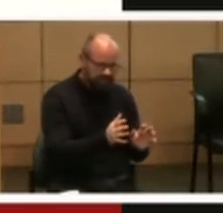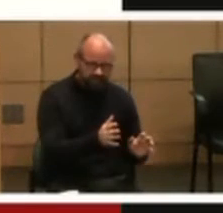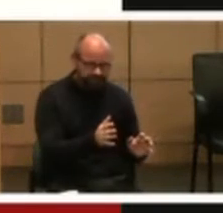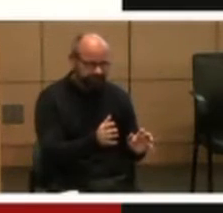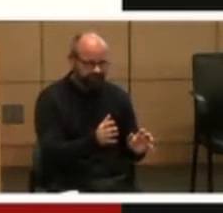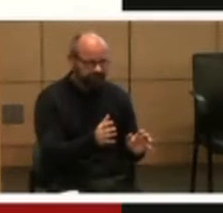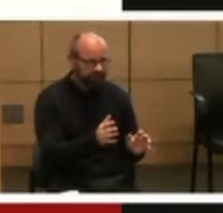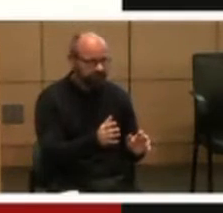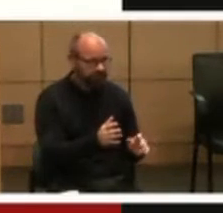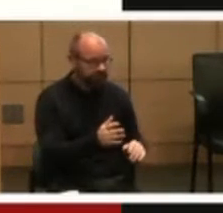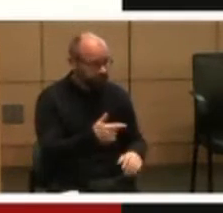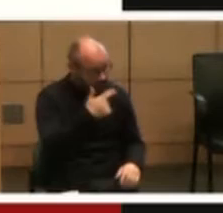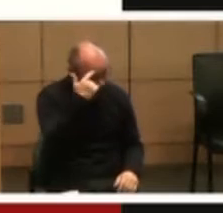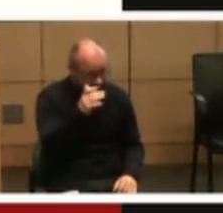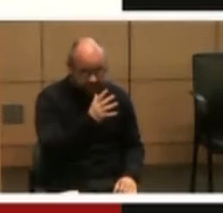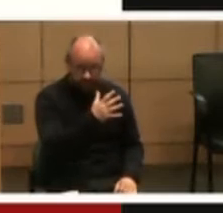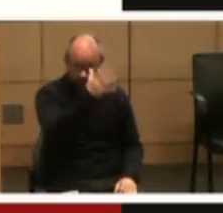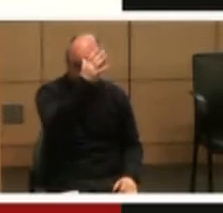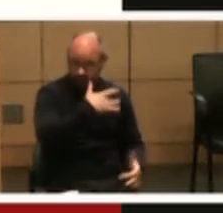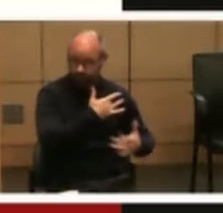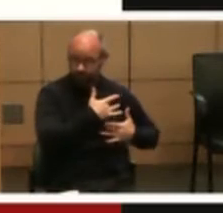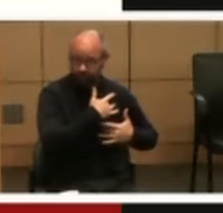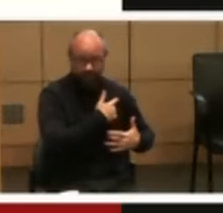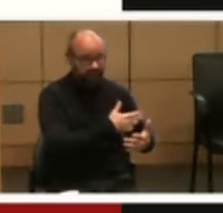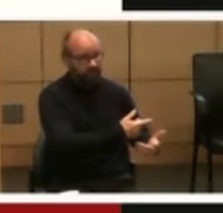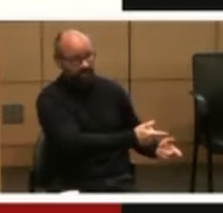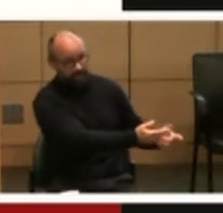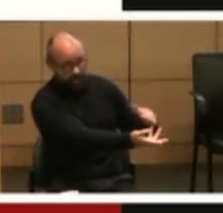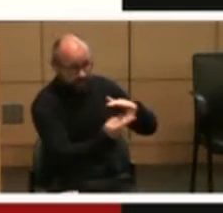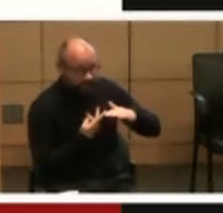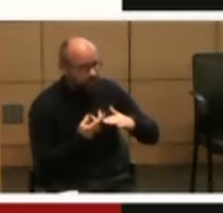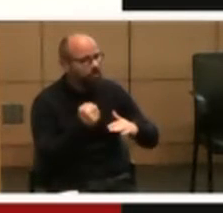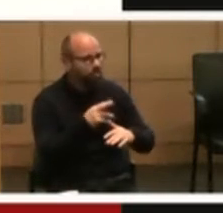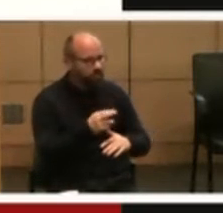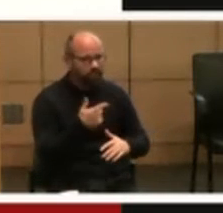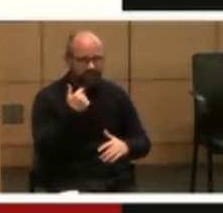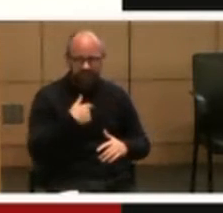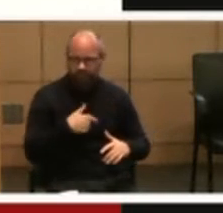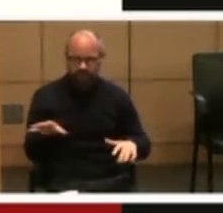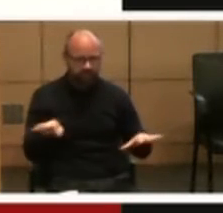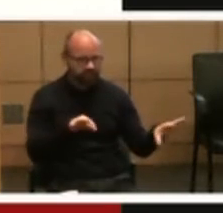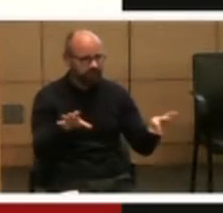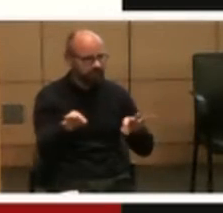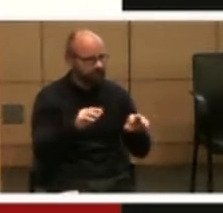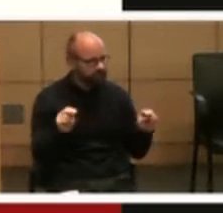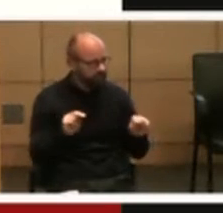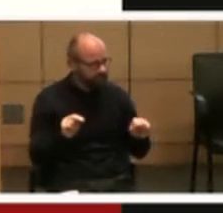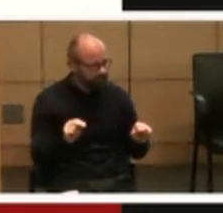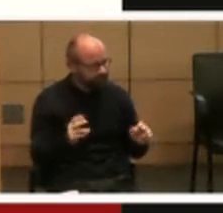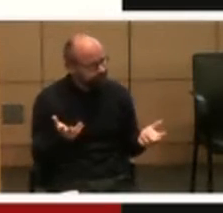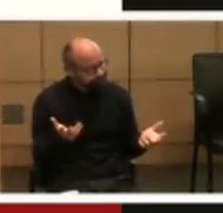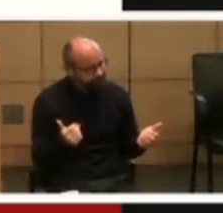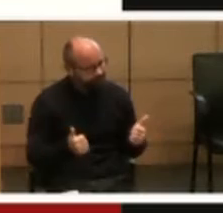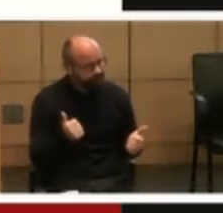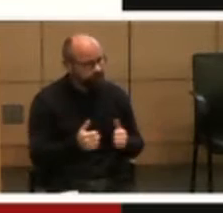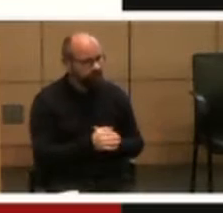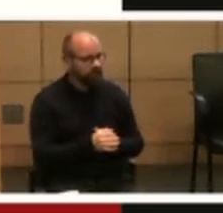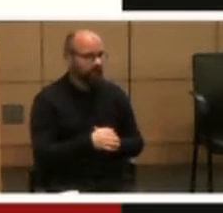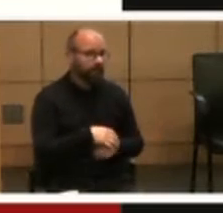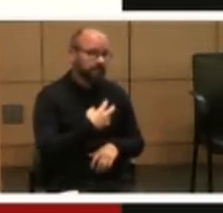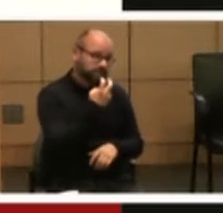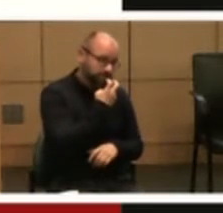here? So unilateral hearing loss appears to be associated with delays in acquisition of preverbal behavior, speech and language in